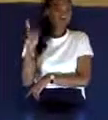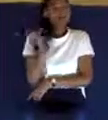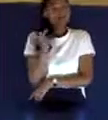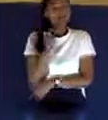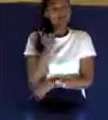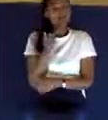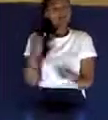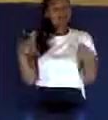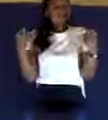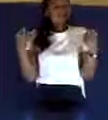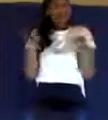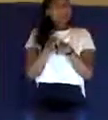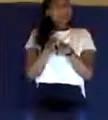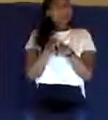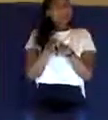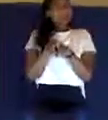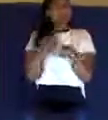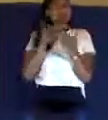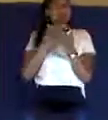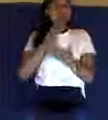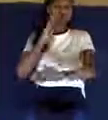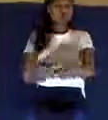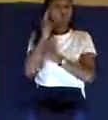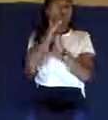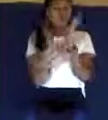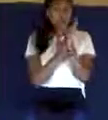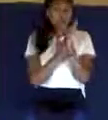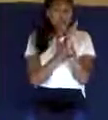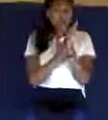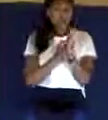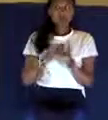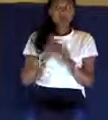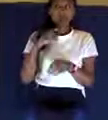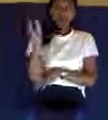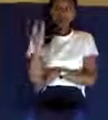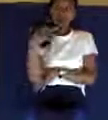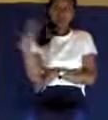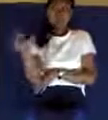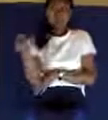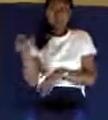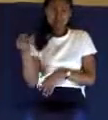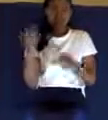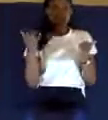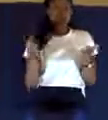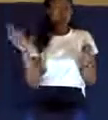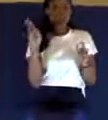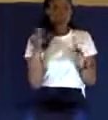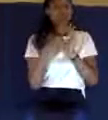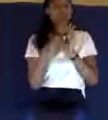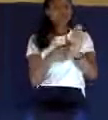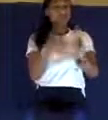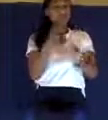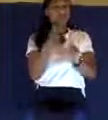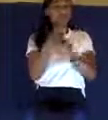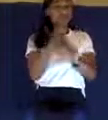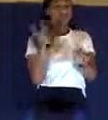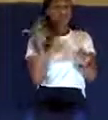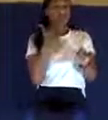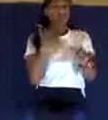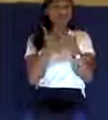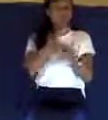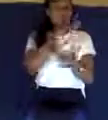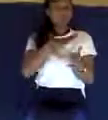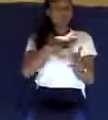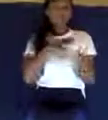this point. She shows her virtue in an incredible way. She cleaves